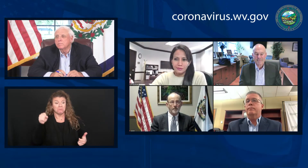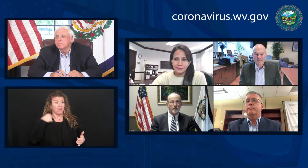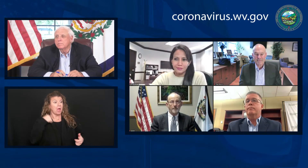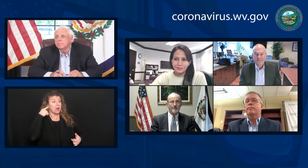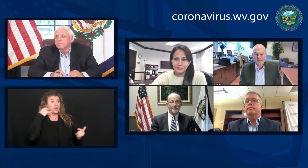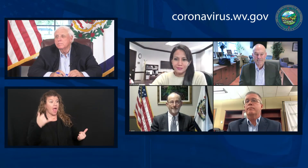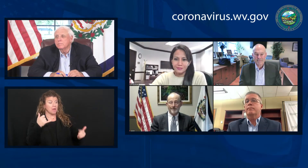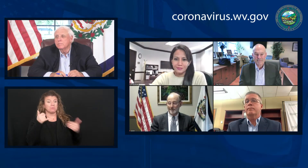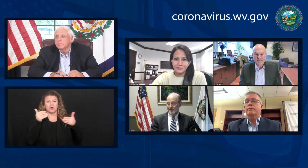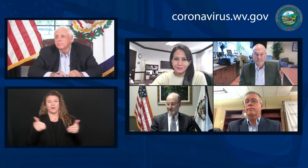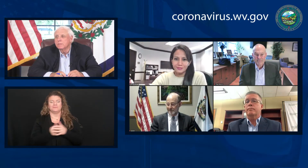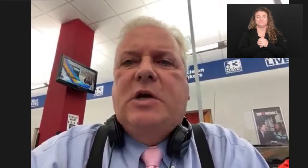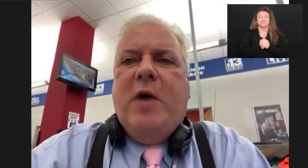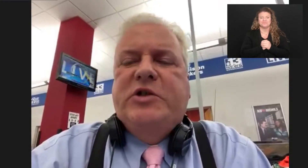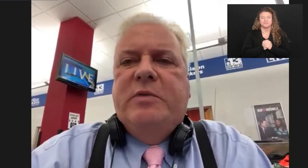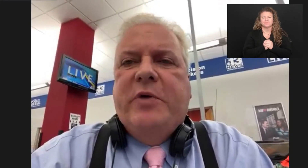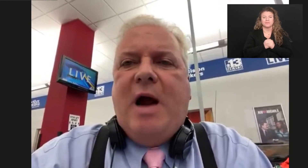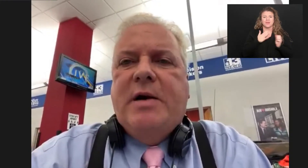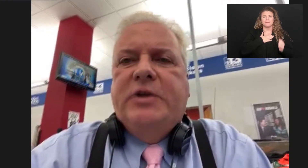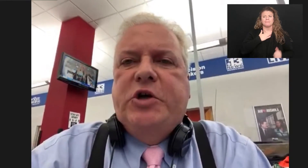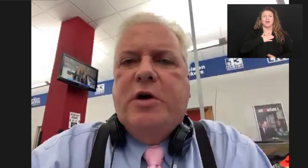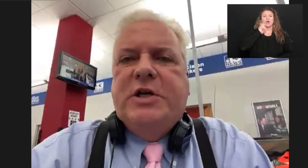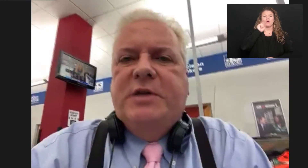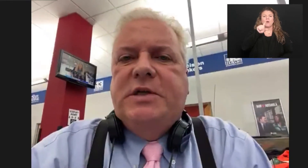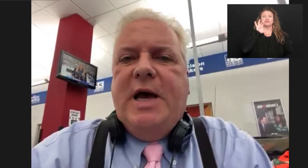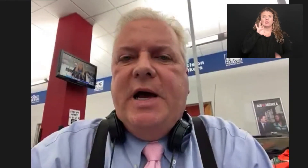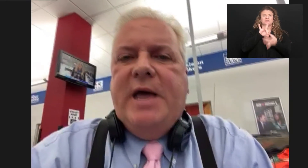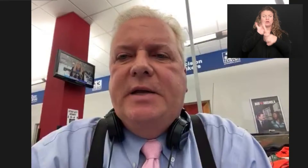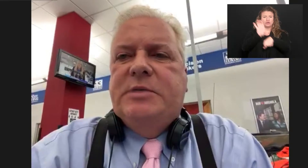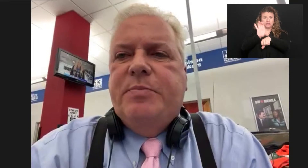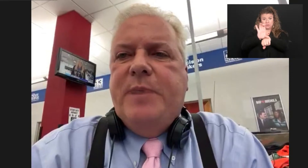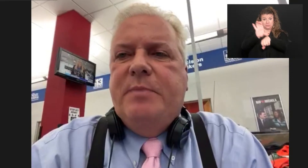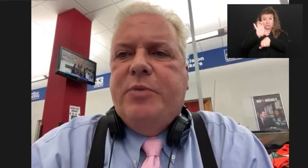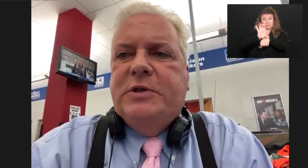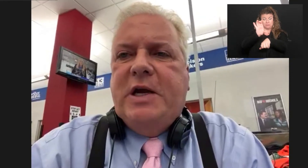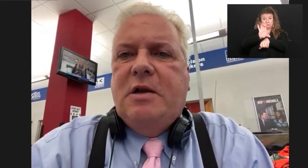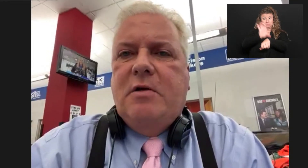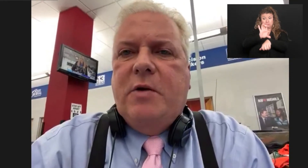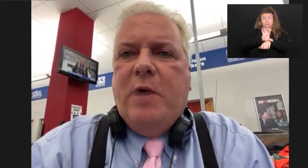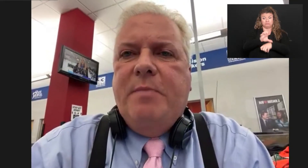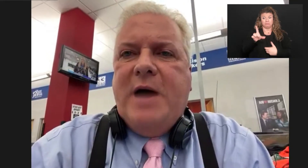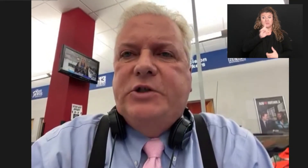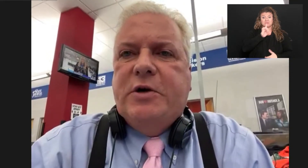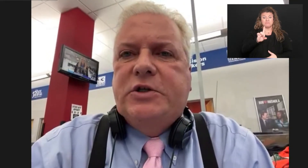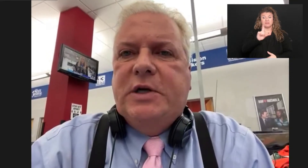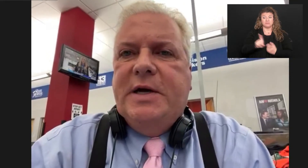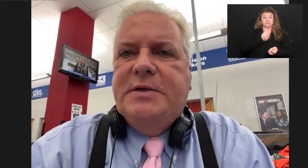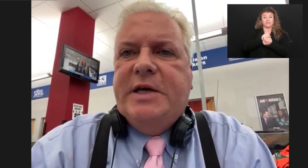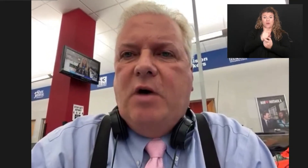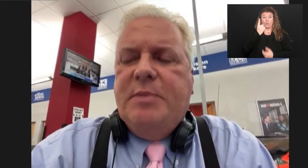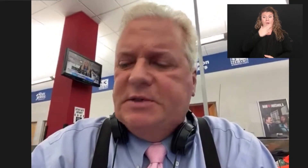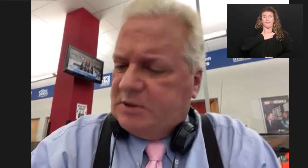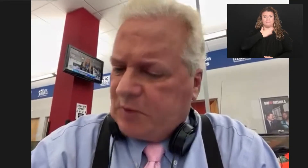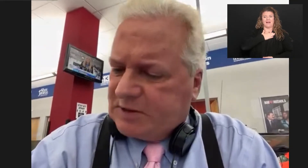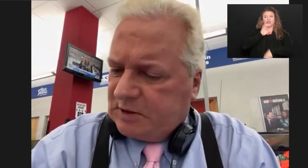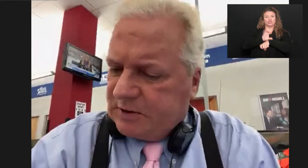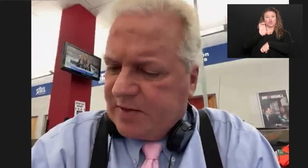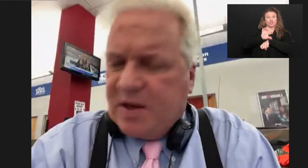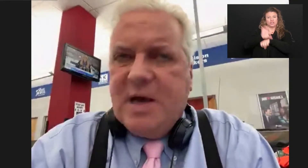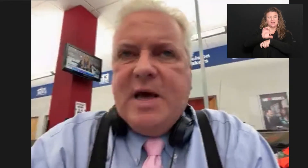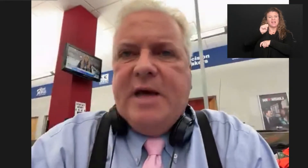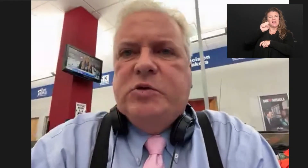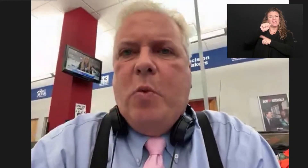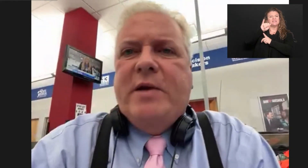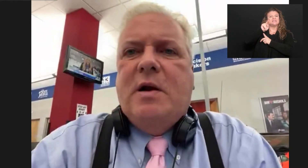yes. All right. This is a question regarding churches, and it's been particularly one my church in St. Albans has wrestled